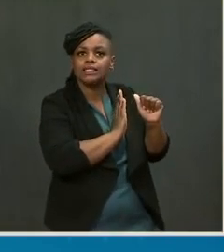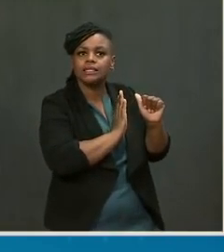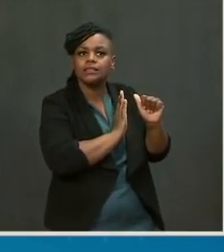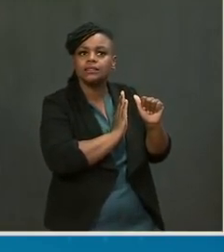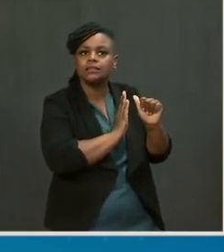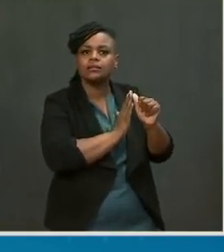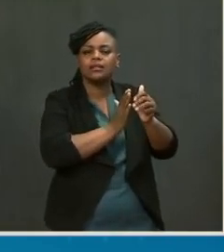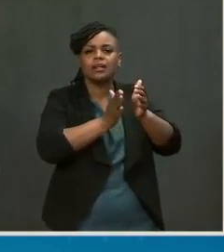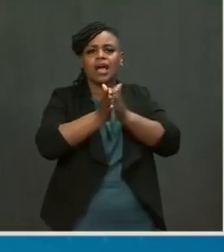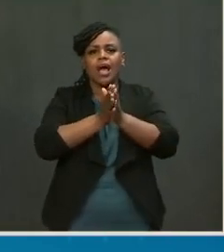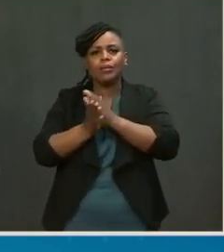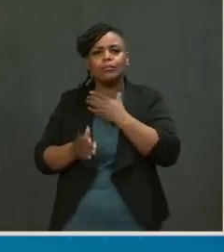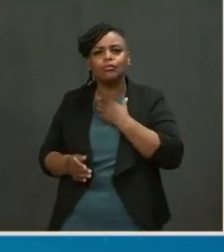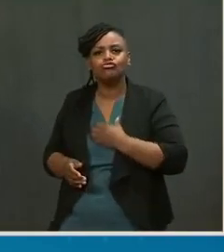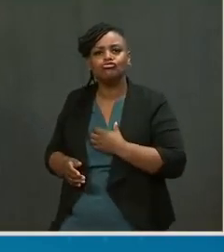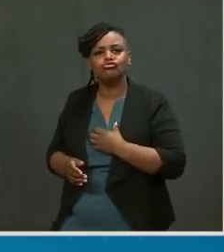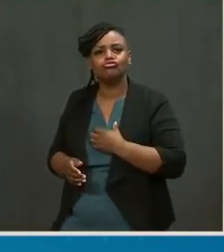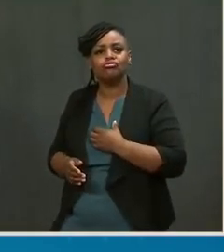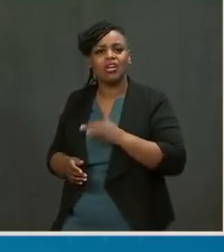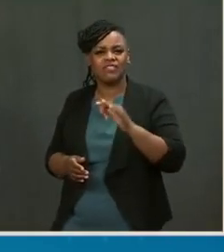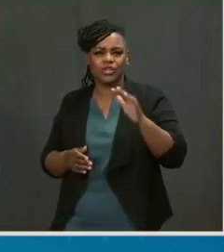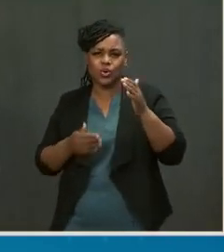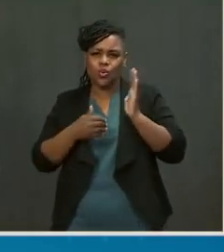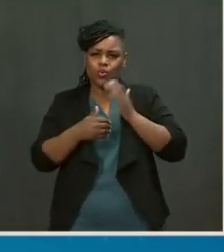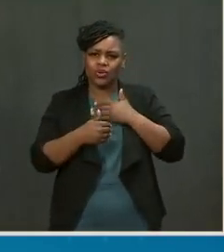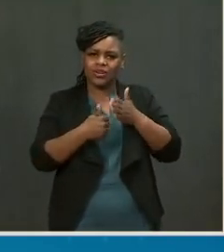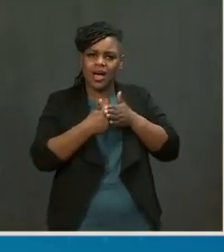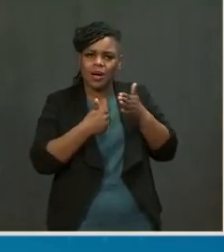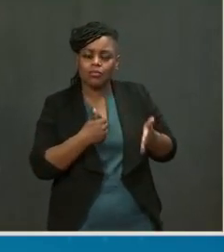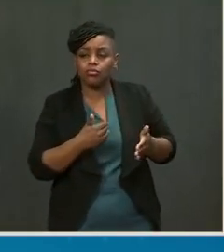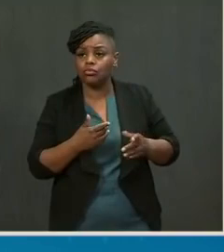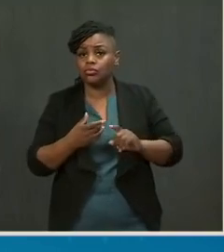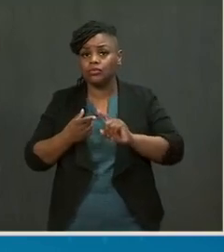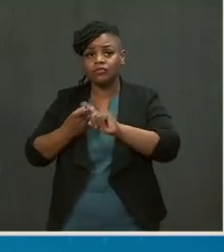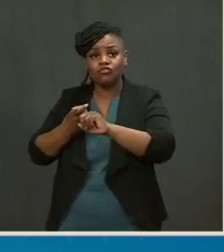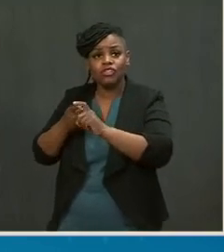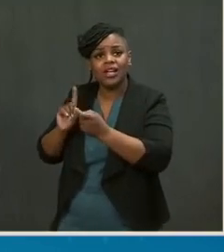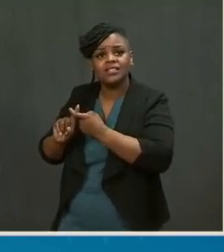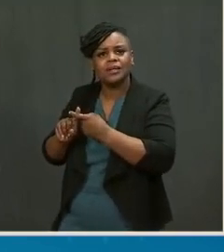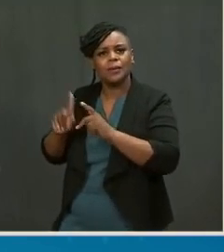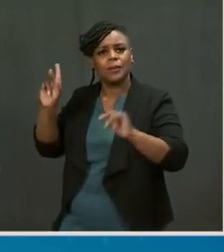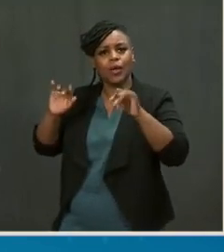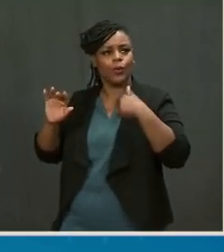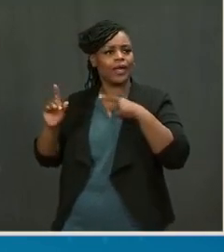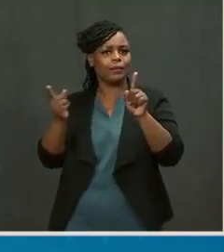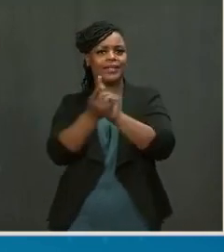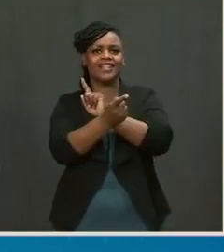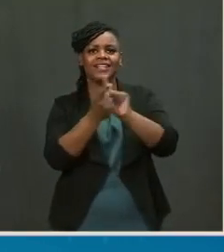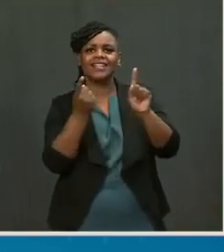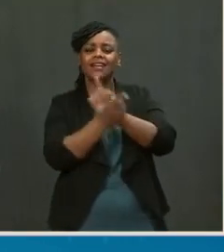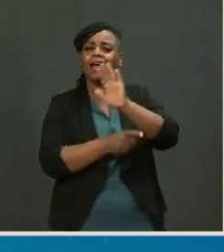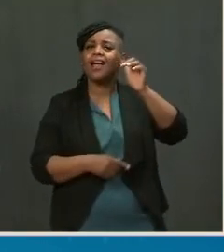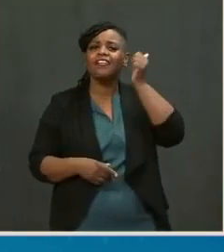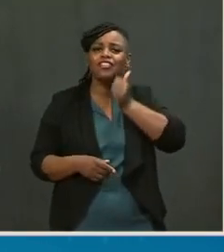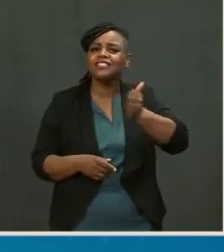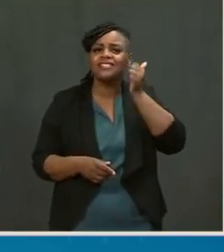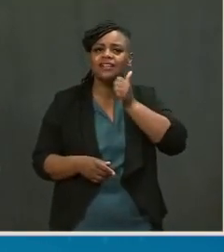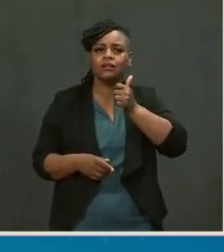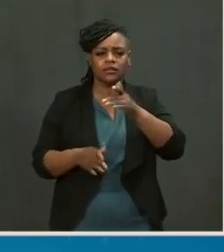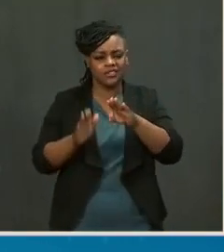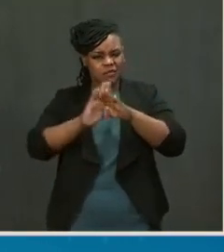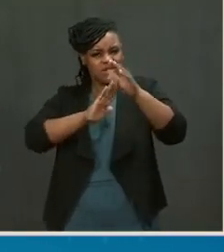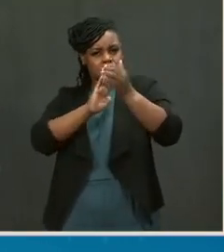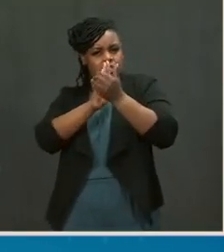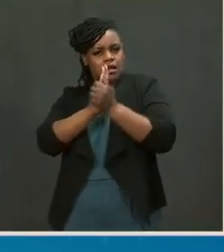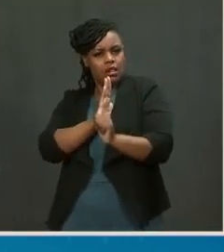of our neighbors, of our friends, of people we meet who walk through the door, who want to develop the skills that are going to be a part